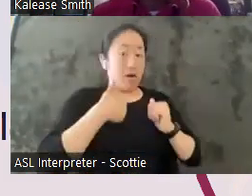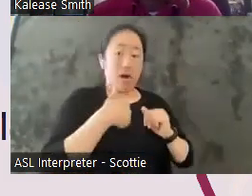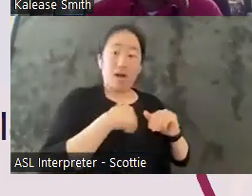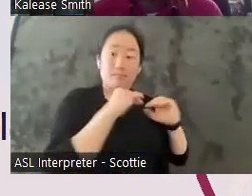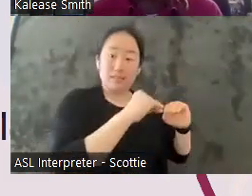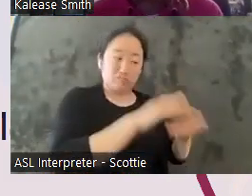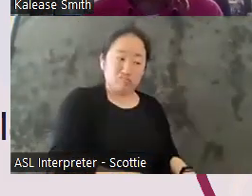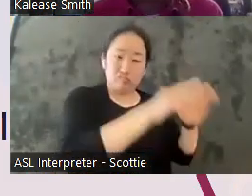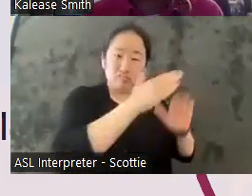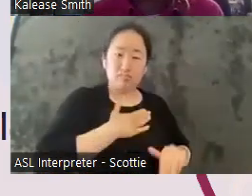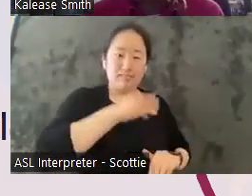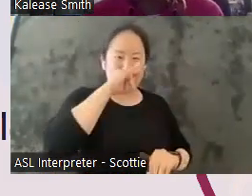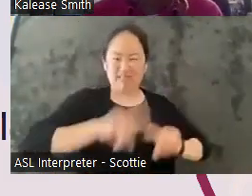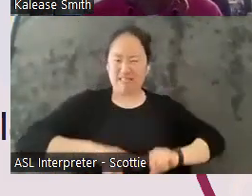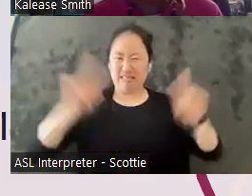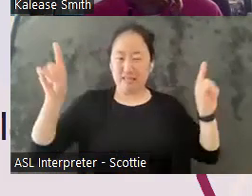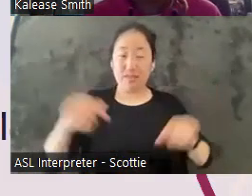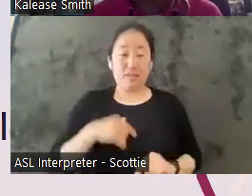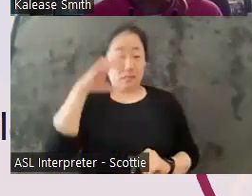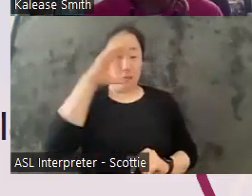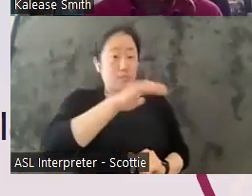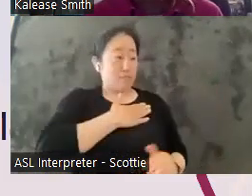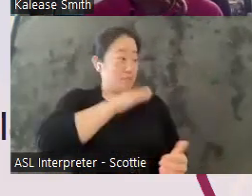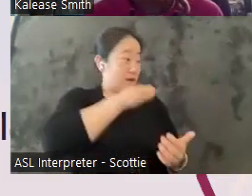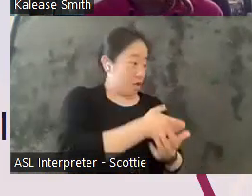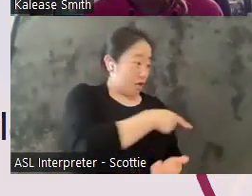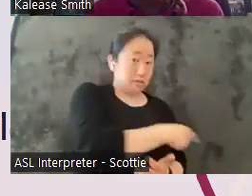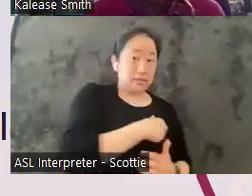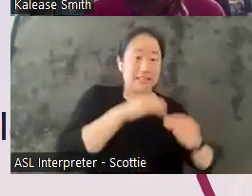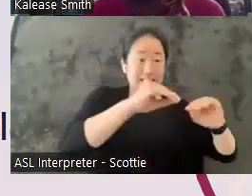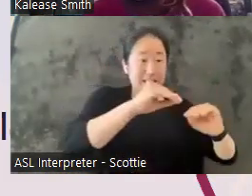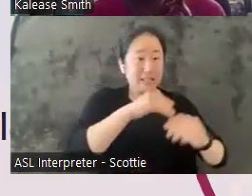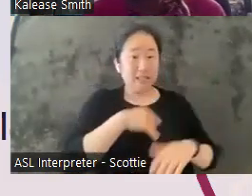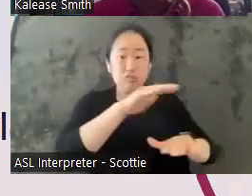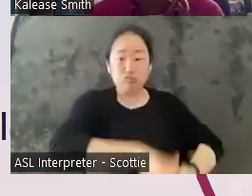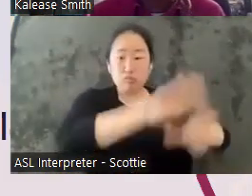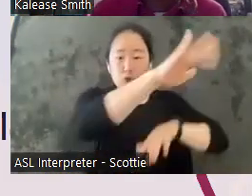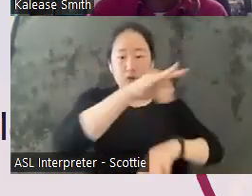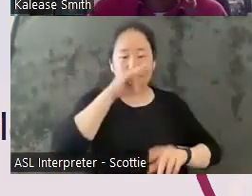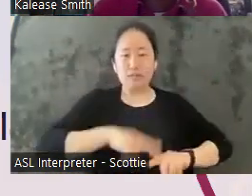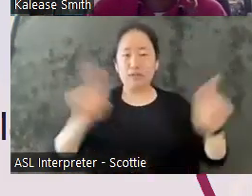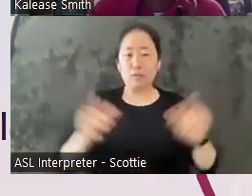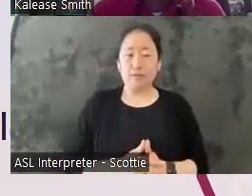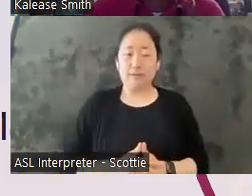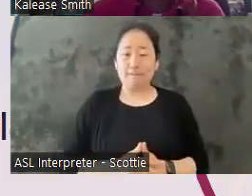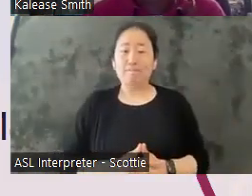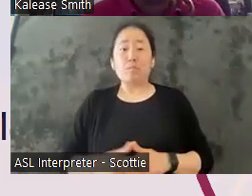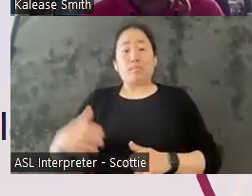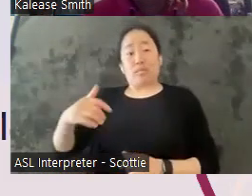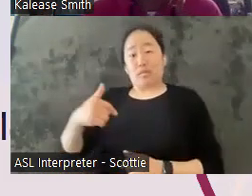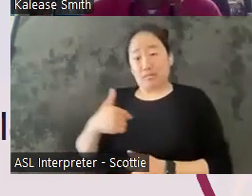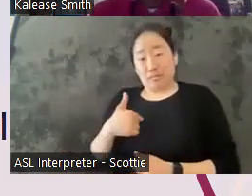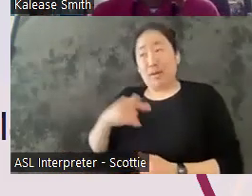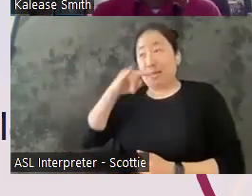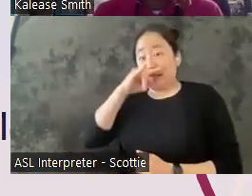changed. And that's what needs to happen. I mean, I talk to my kids at 12 and 13 about sex. She's talking to hers now at 7 and